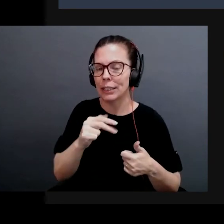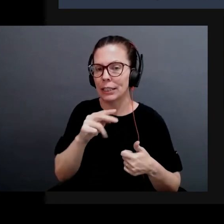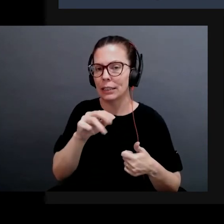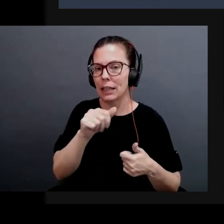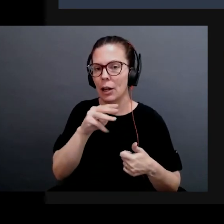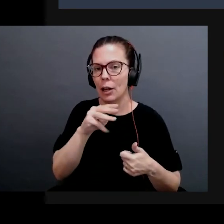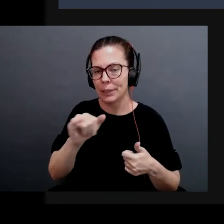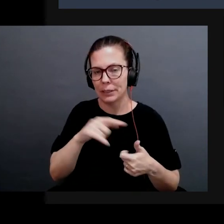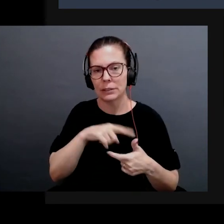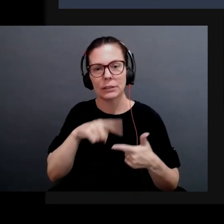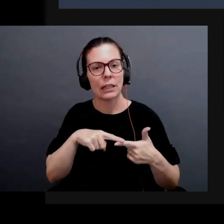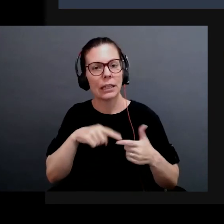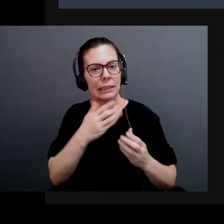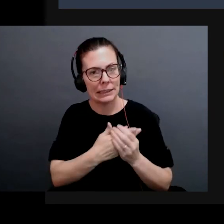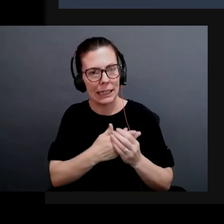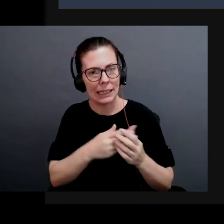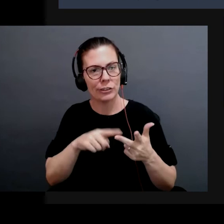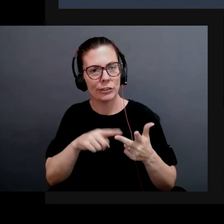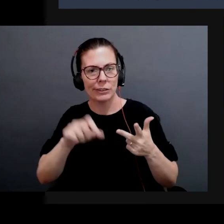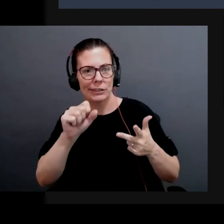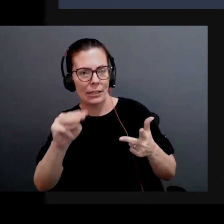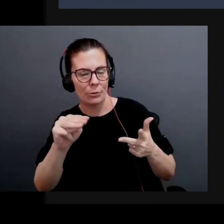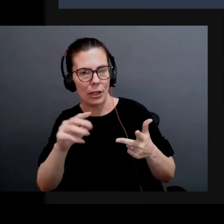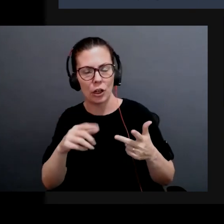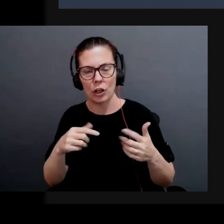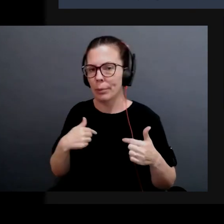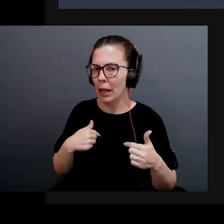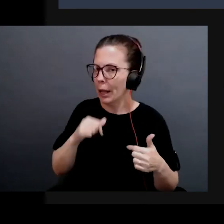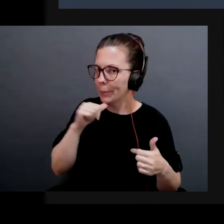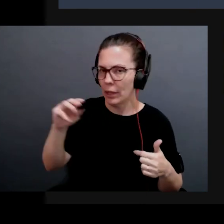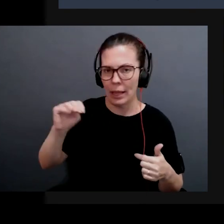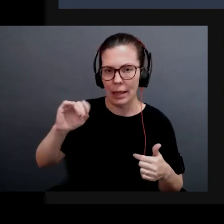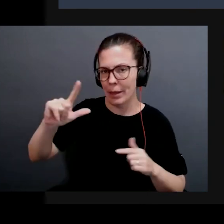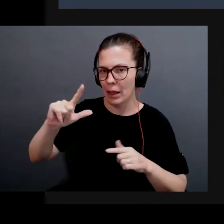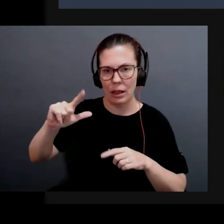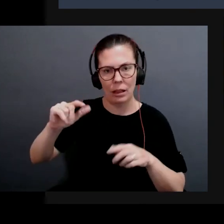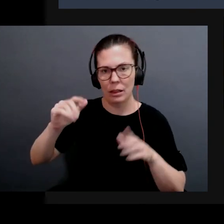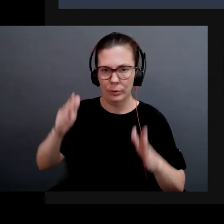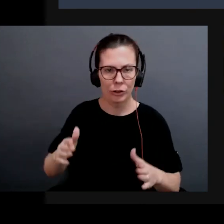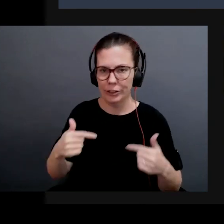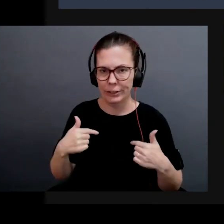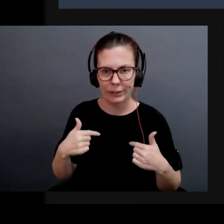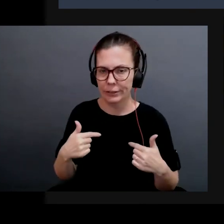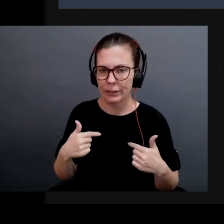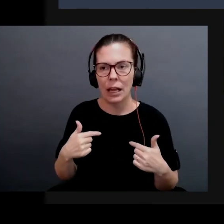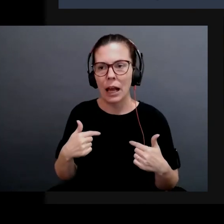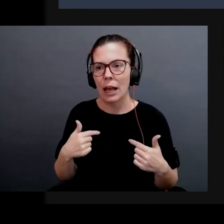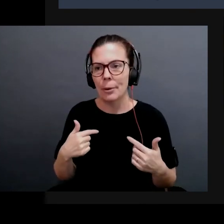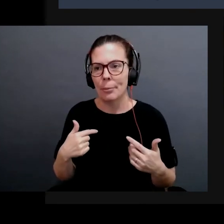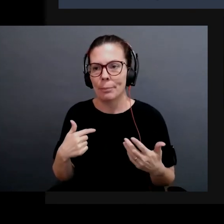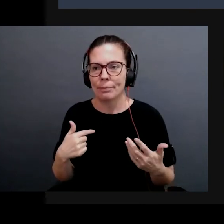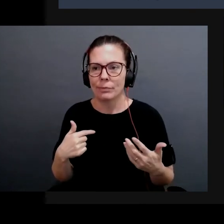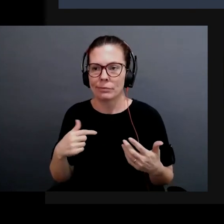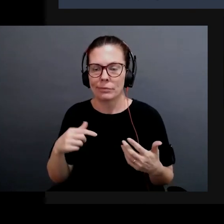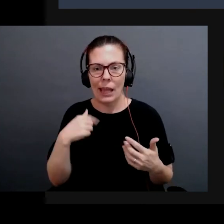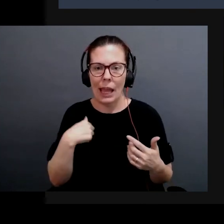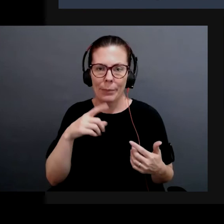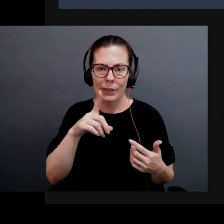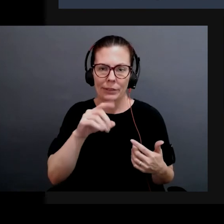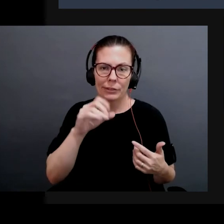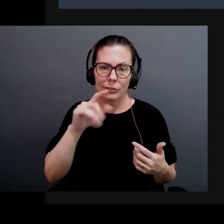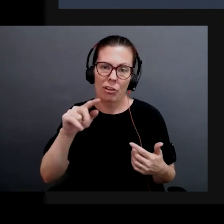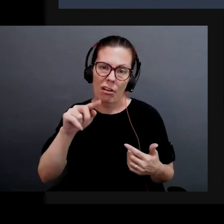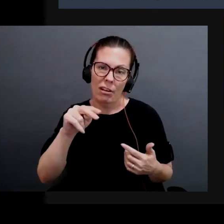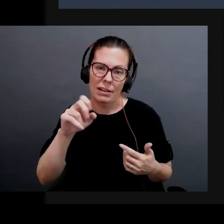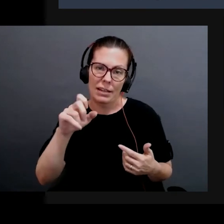with SageMaker. But as somebody who's not an ML practitioner, I'm a .NET developer.